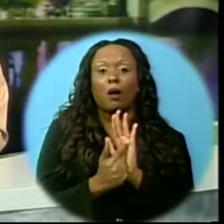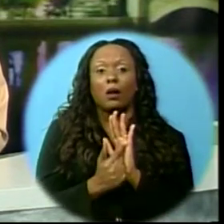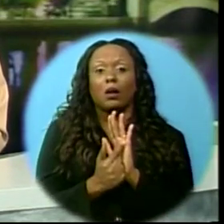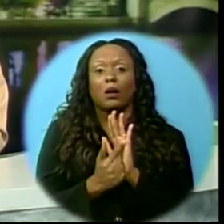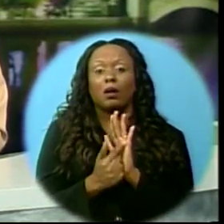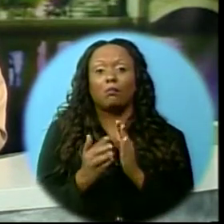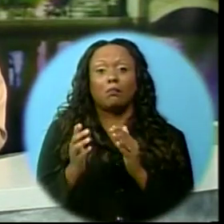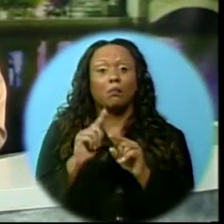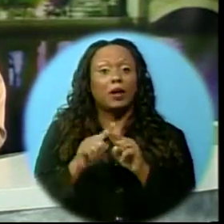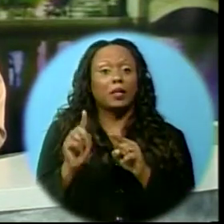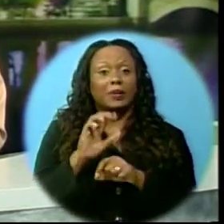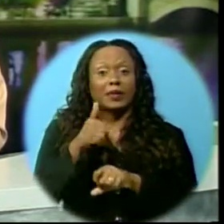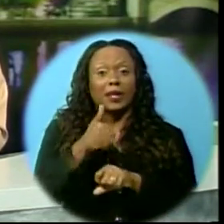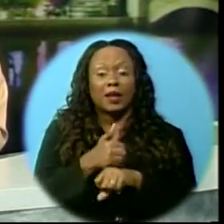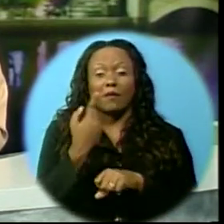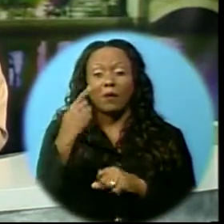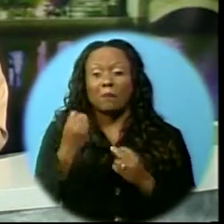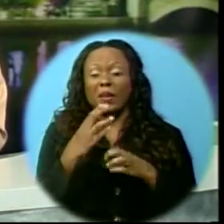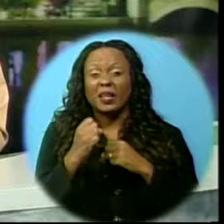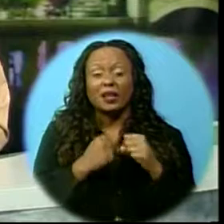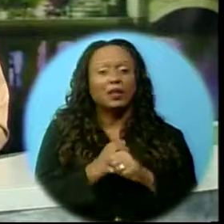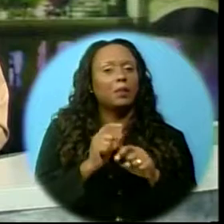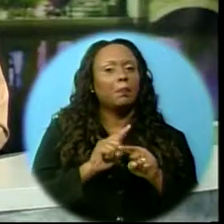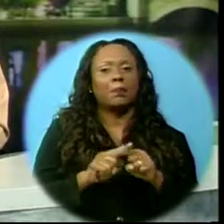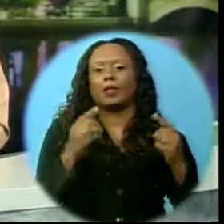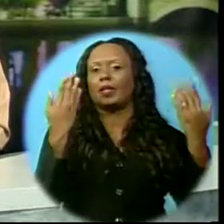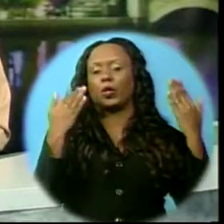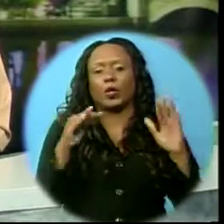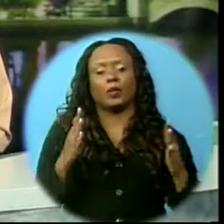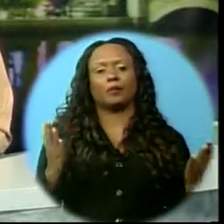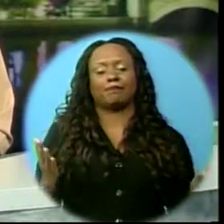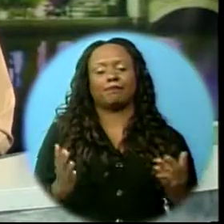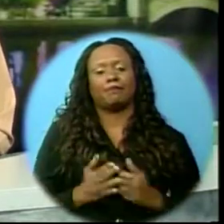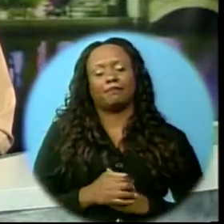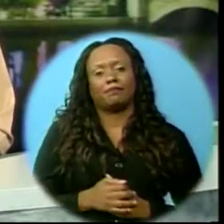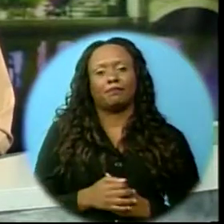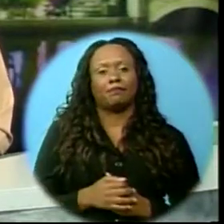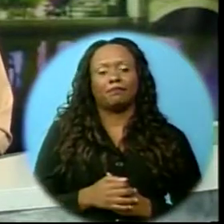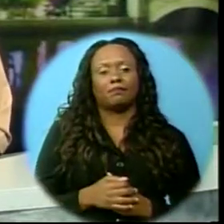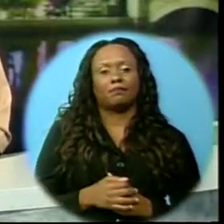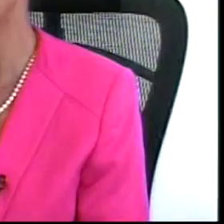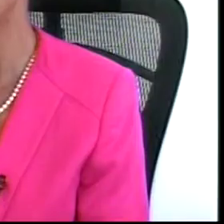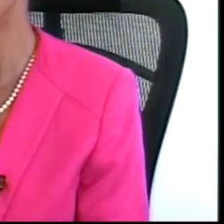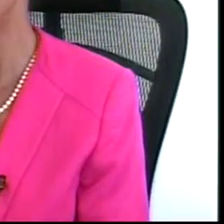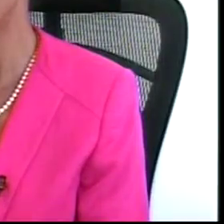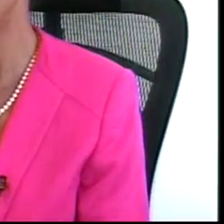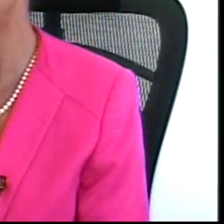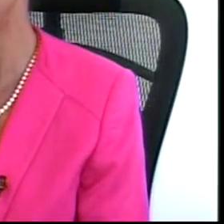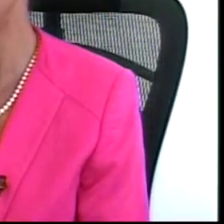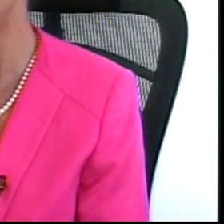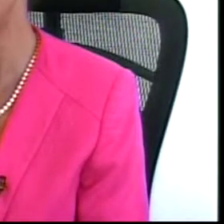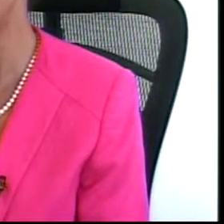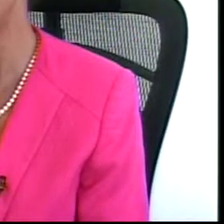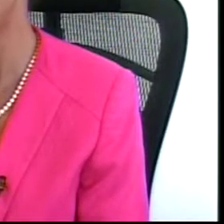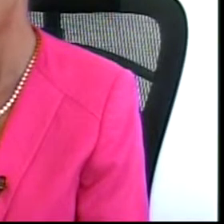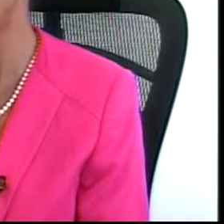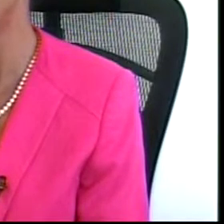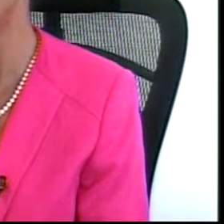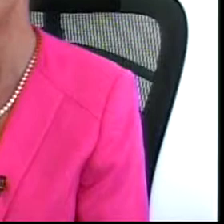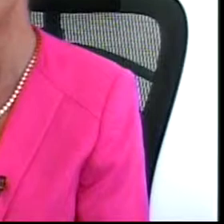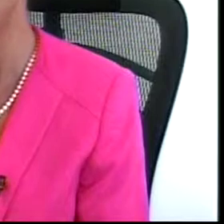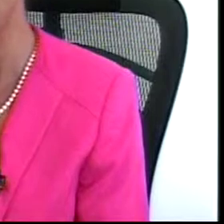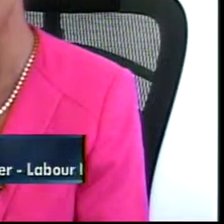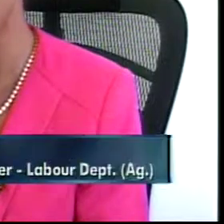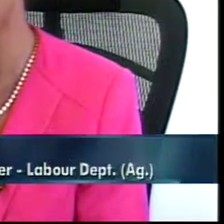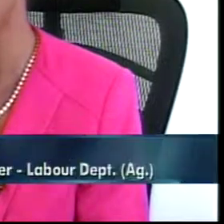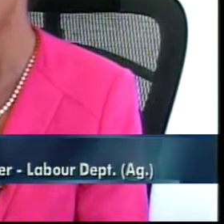do not know about the legislation, even though it's been in place for a year. The other issue would tend to be resources in